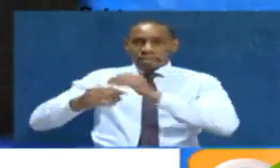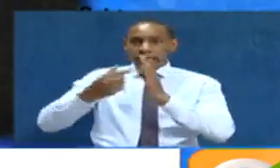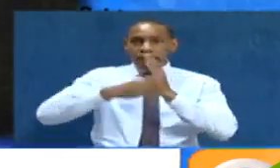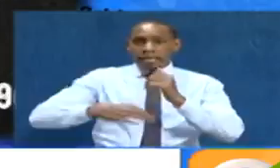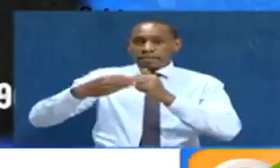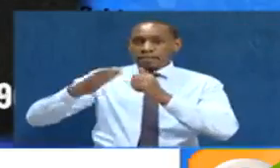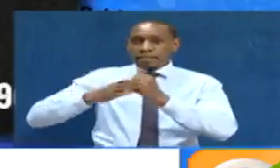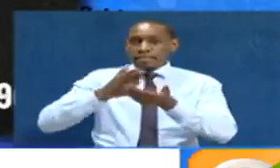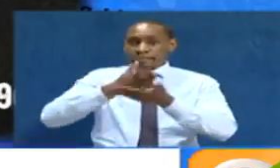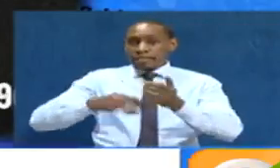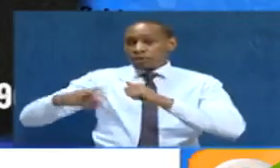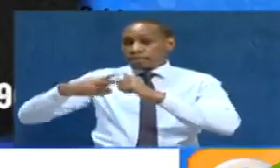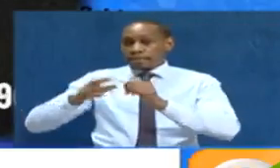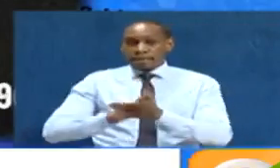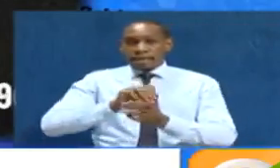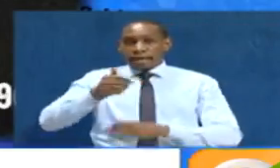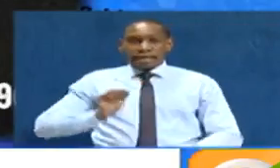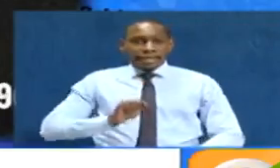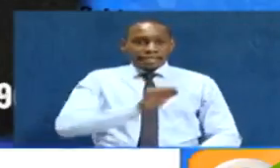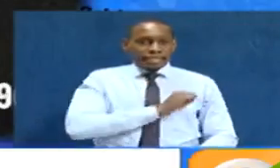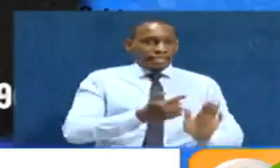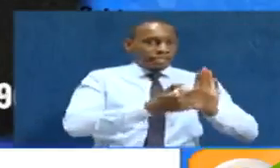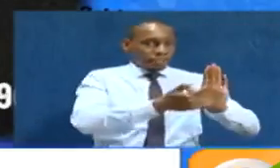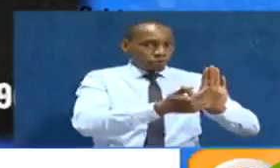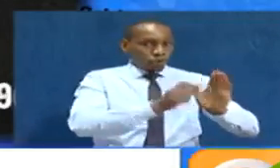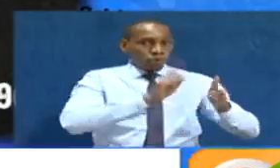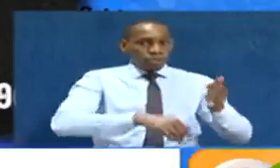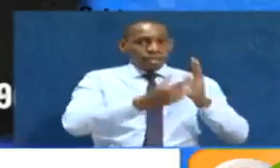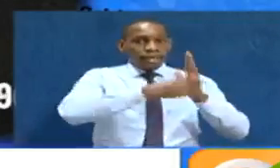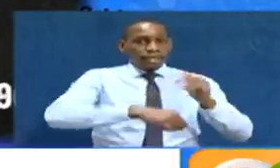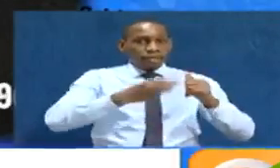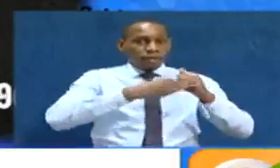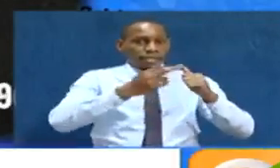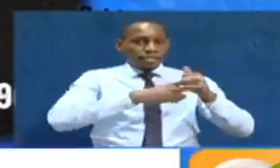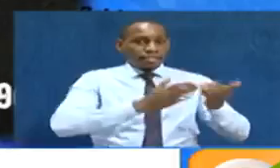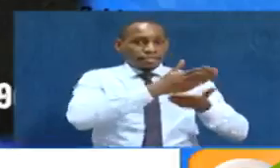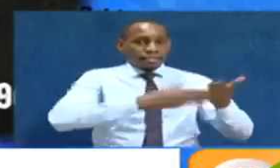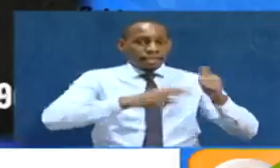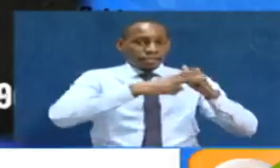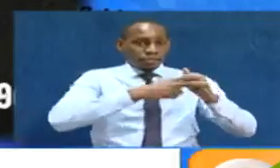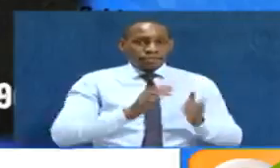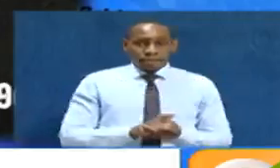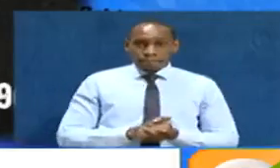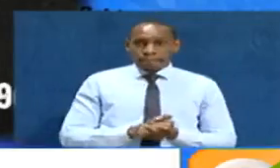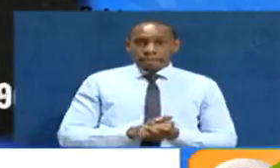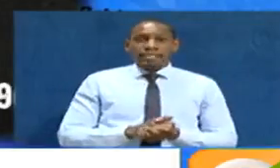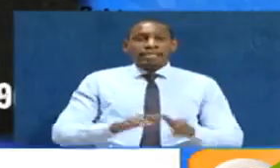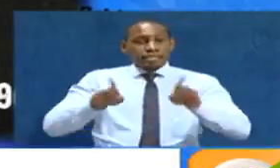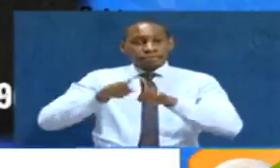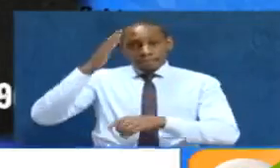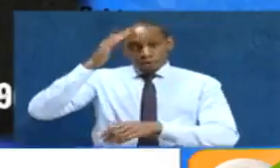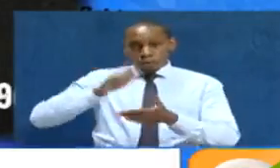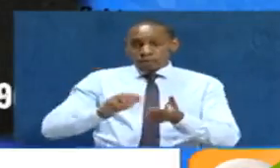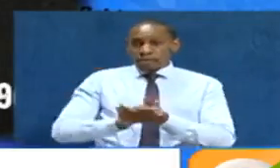Article 89, Sabbatical 7, but that of the Senate is making reference to Article 87, Sabbatical 7. This